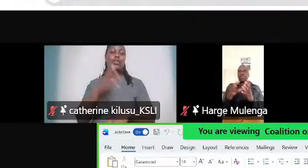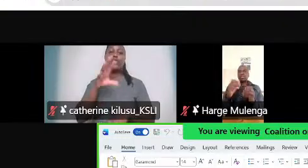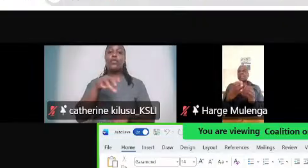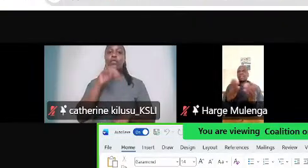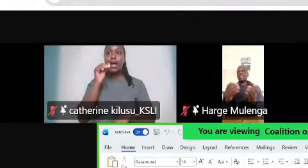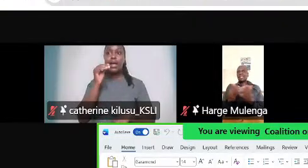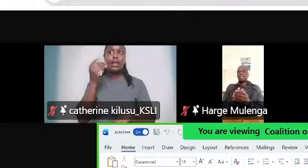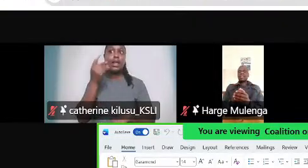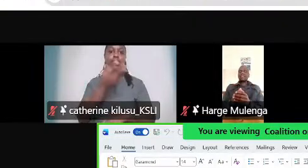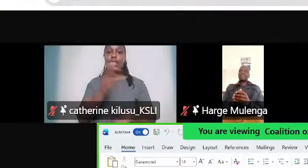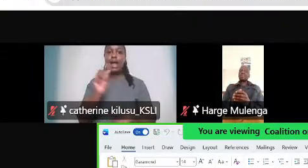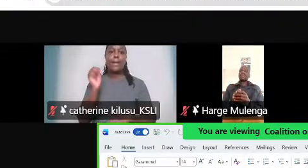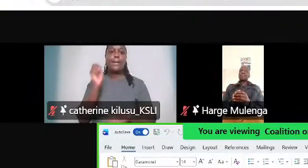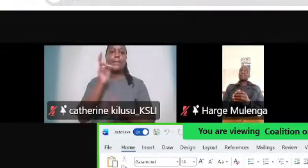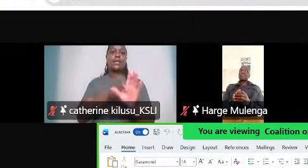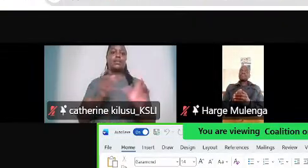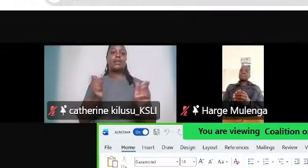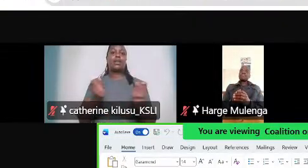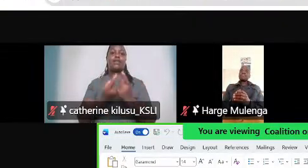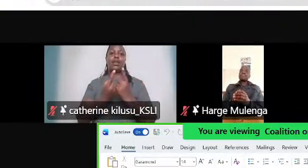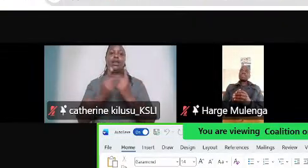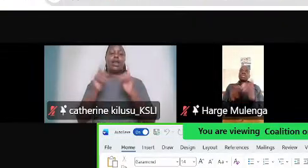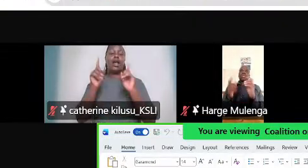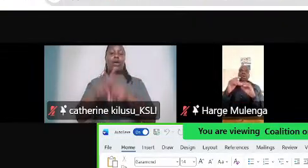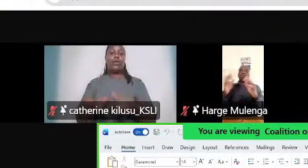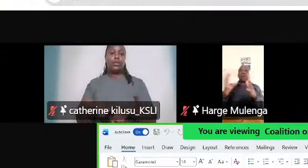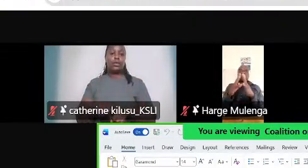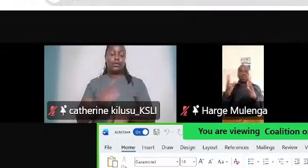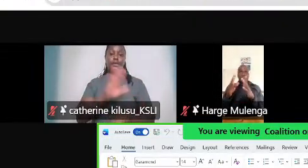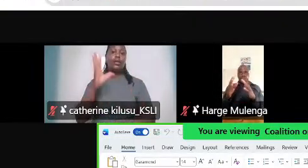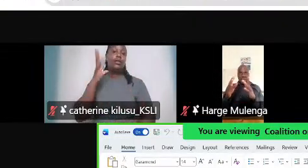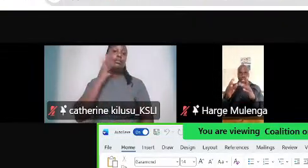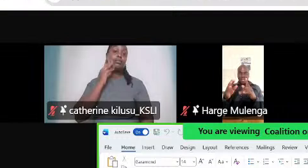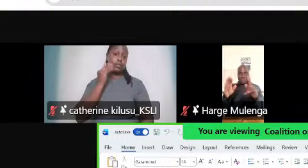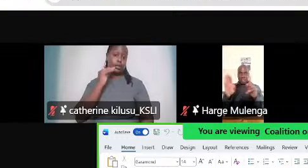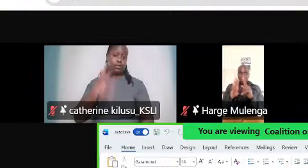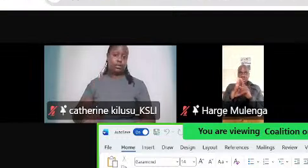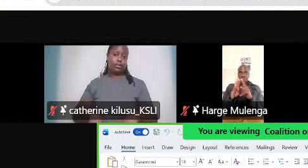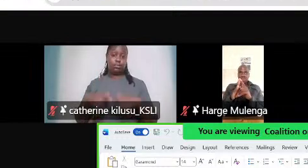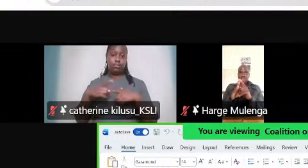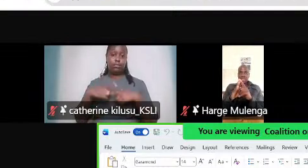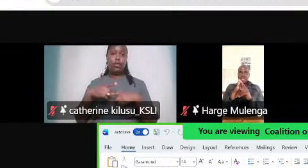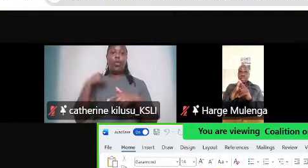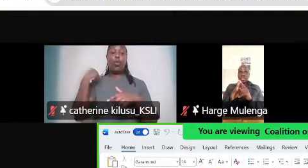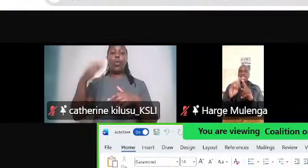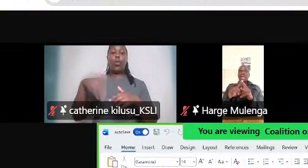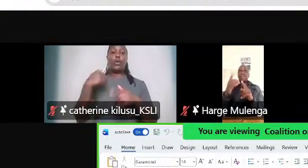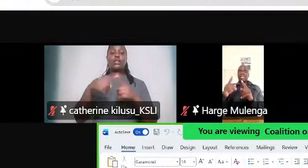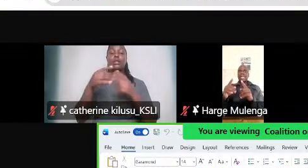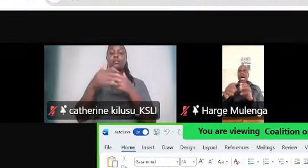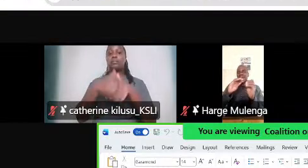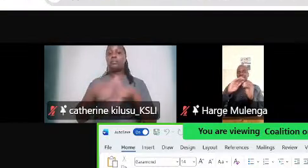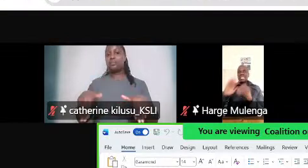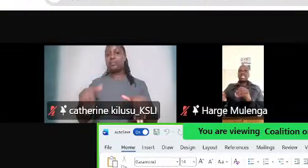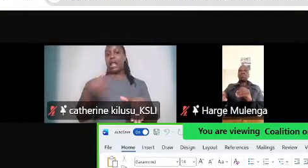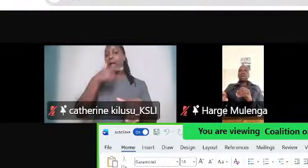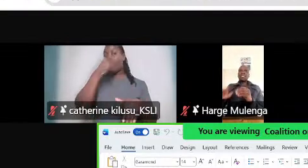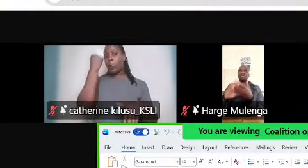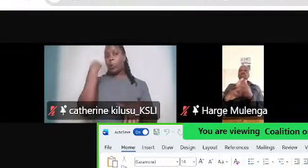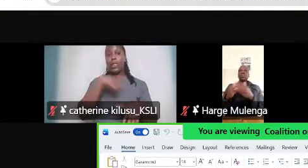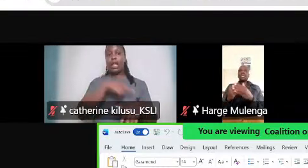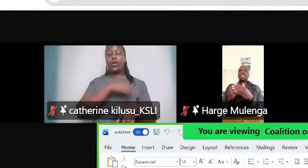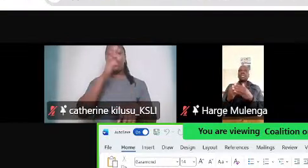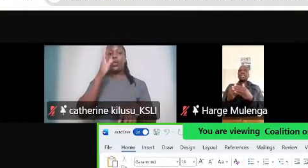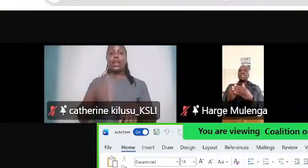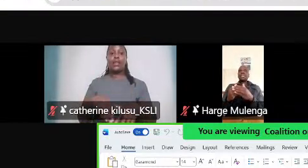Uh, Again, the lived experiences are often left behind because we never see them in